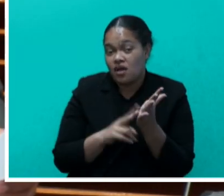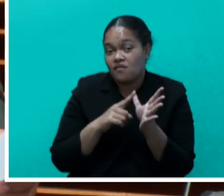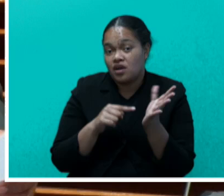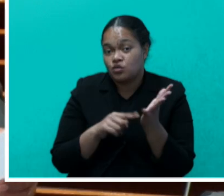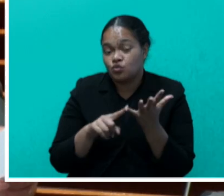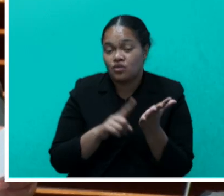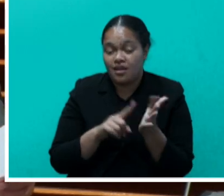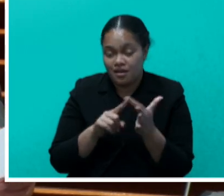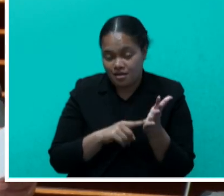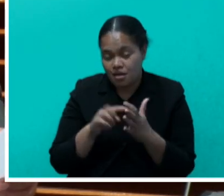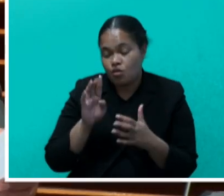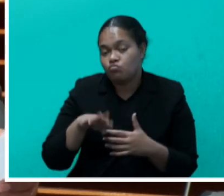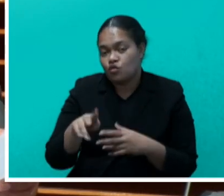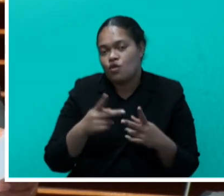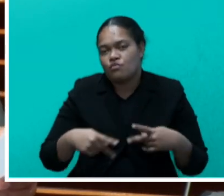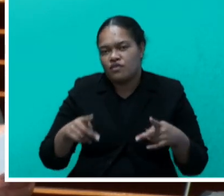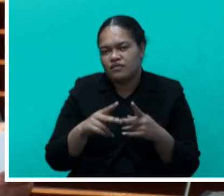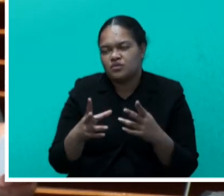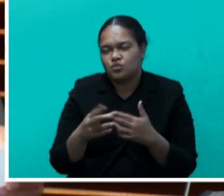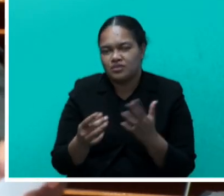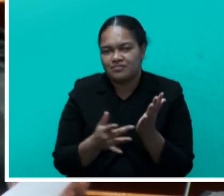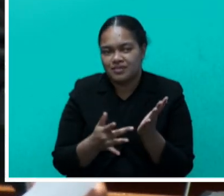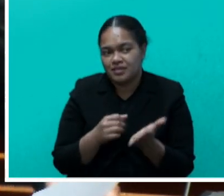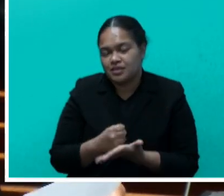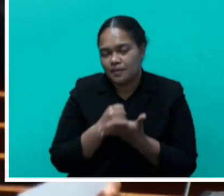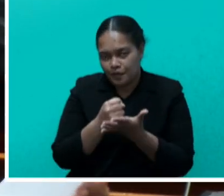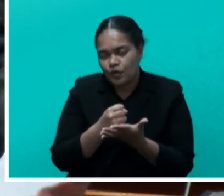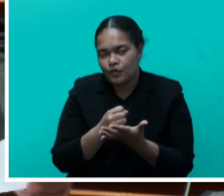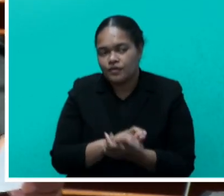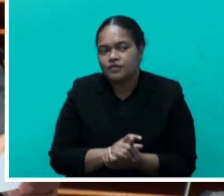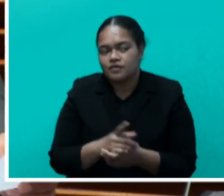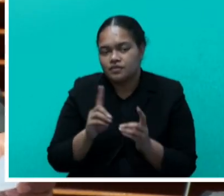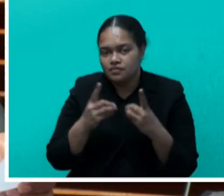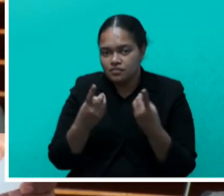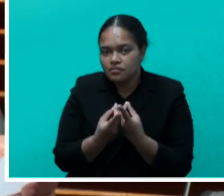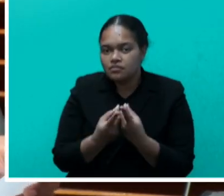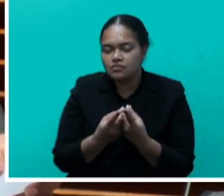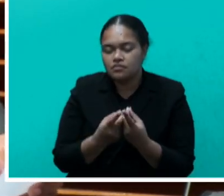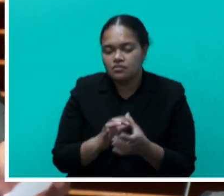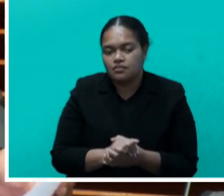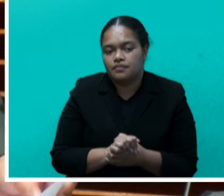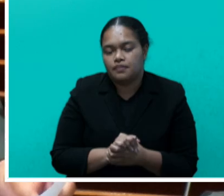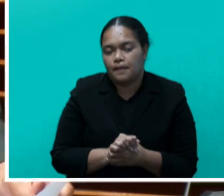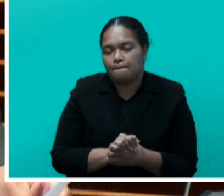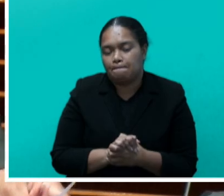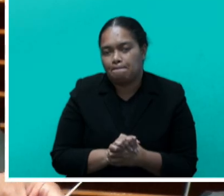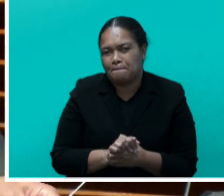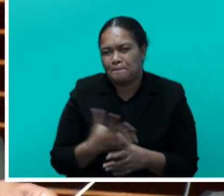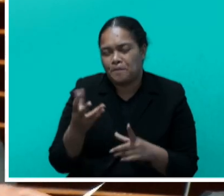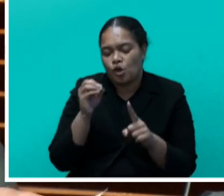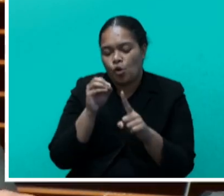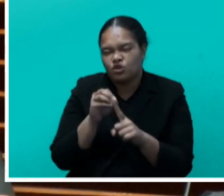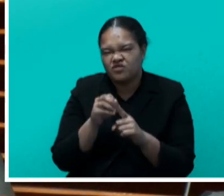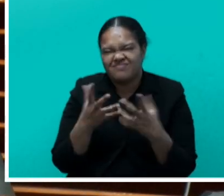in Boa province with technical support from the Ministry of Industry and Trade and Department of Cooperatives. The key objective is to